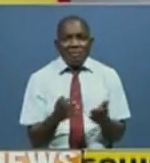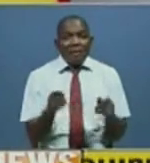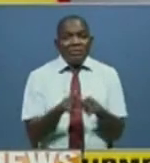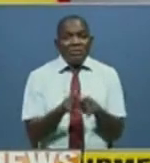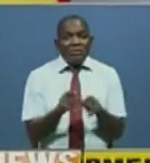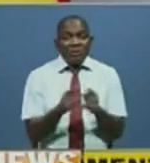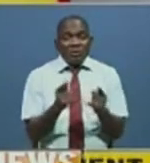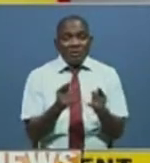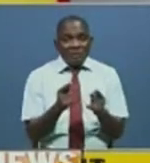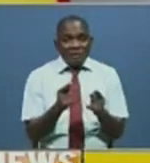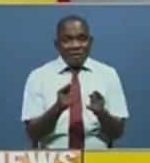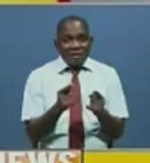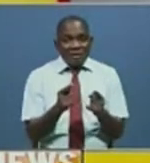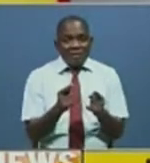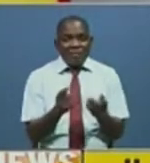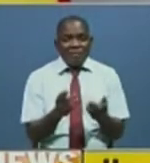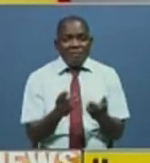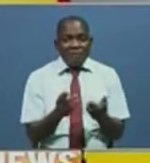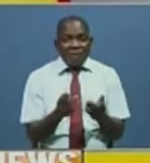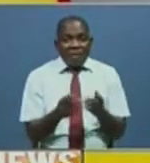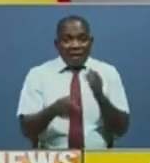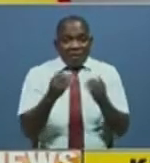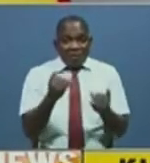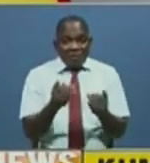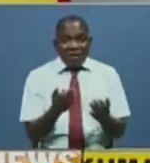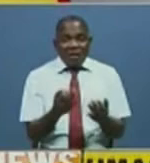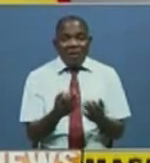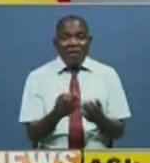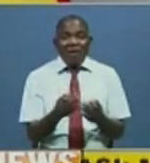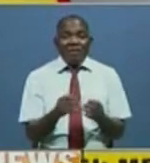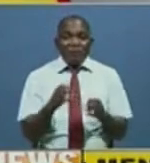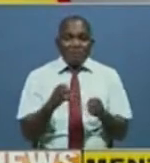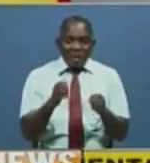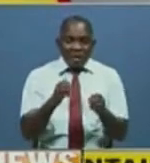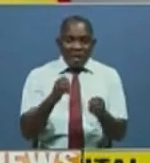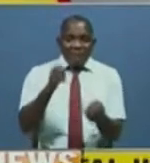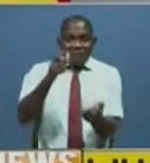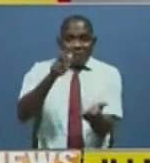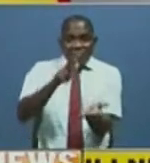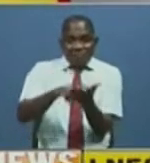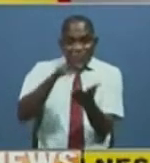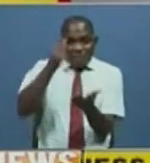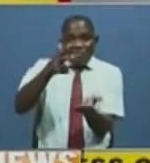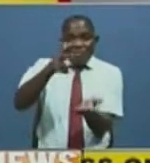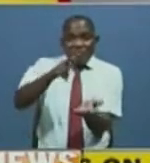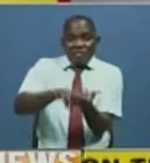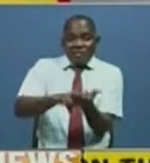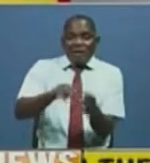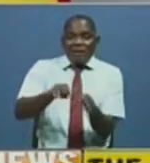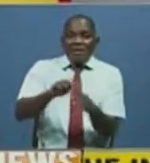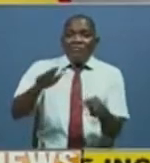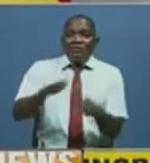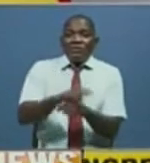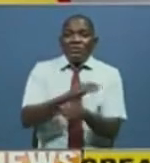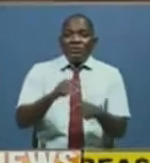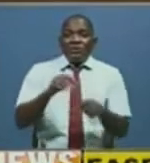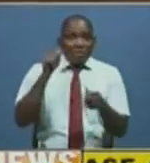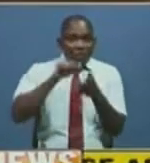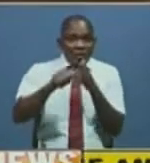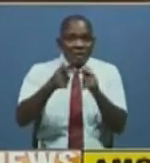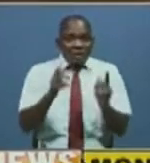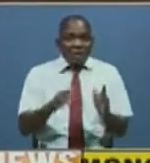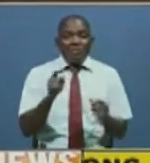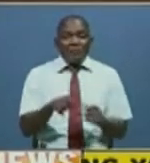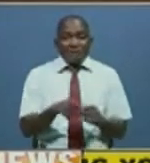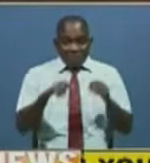independence with which he has gone around his work, if today efforts are made to confirm him, I believe should be done.